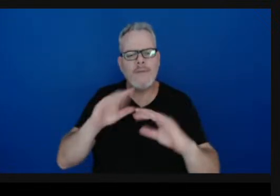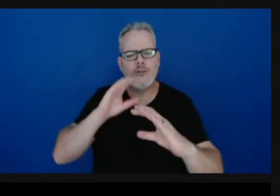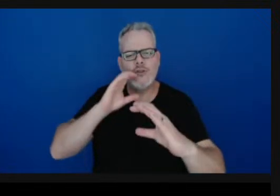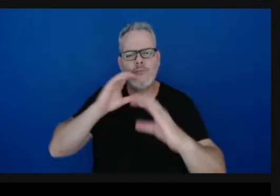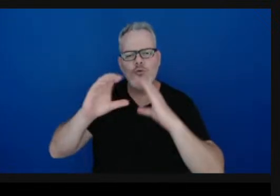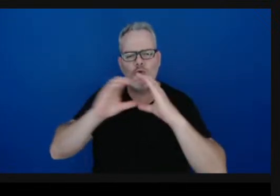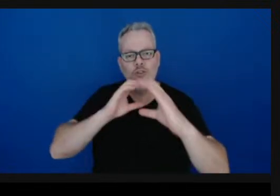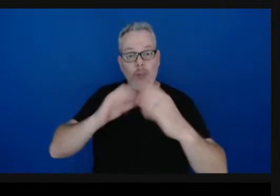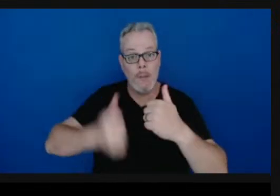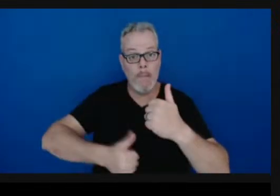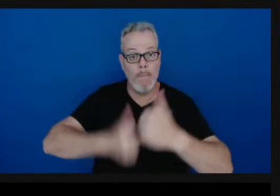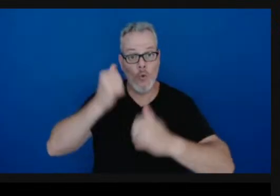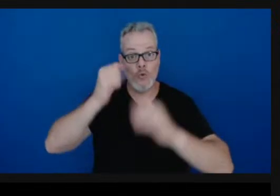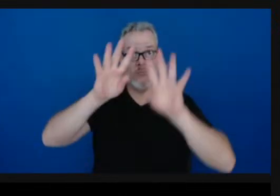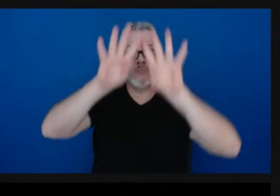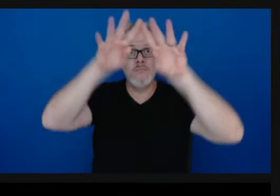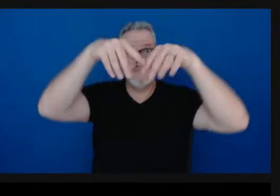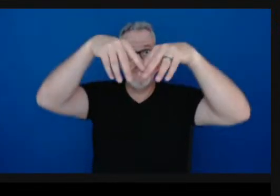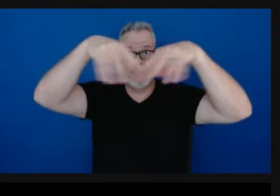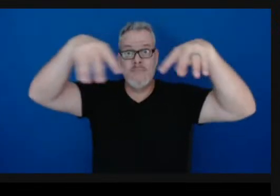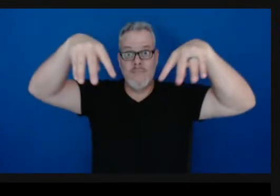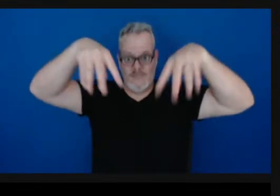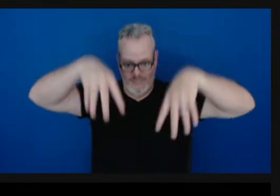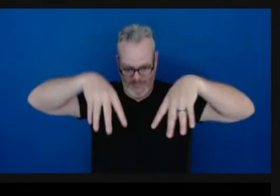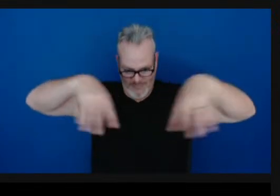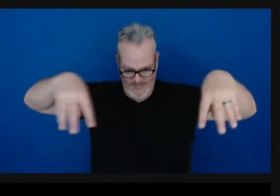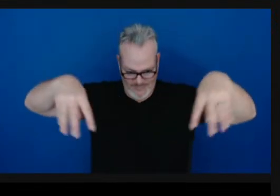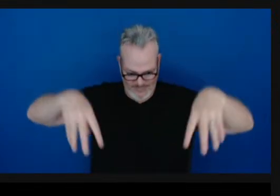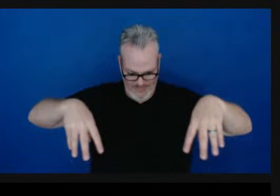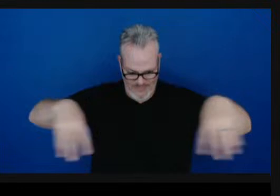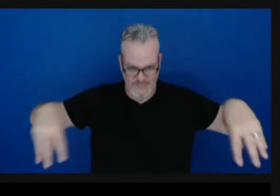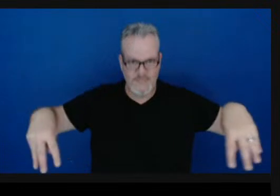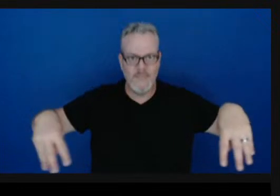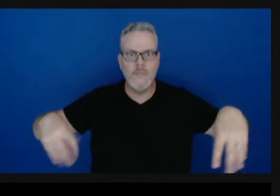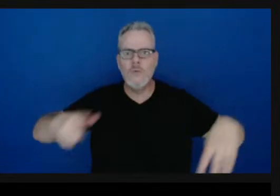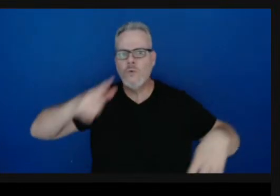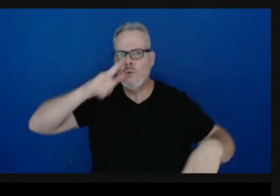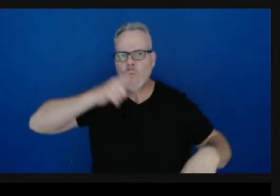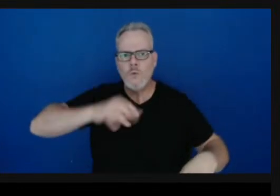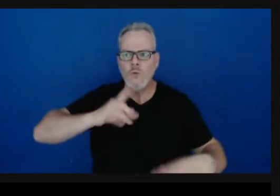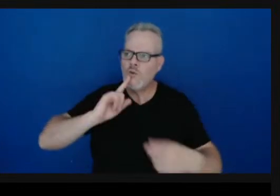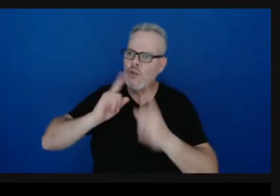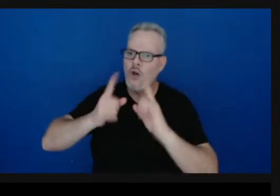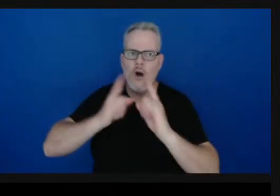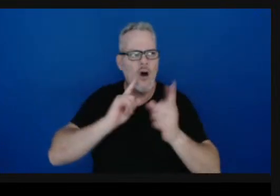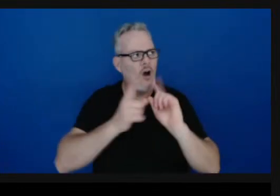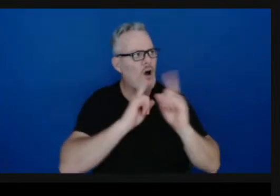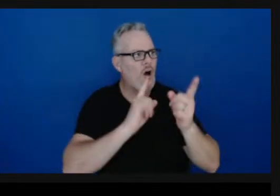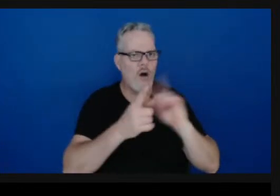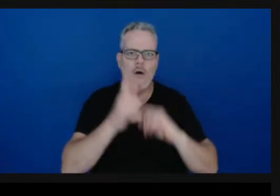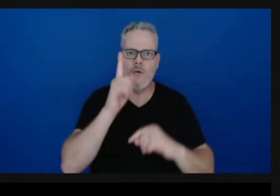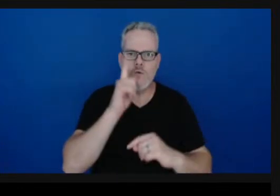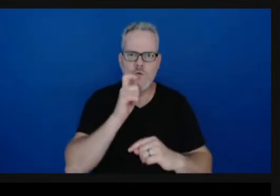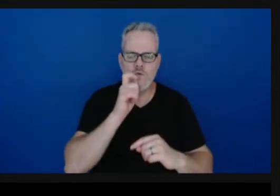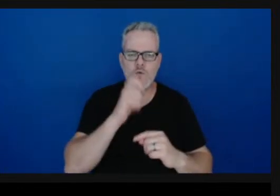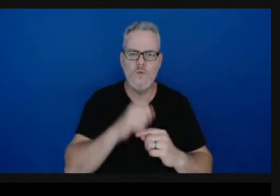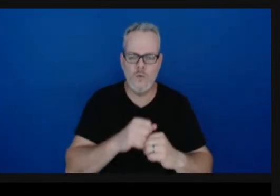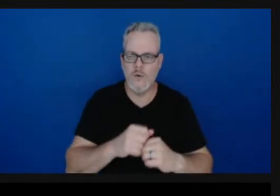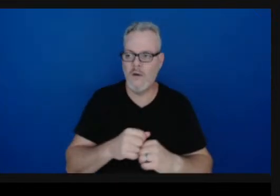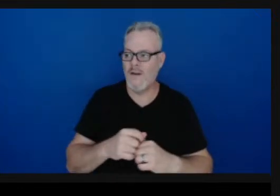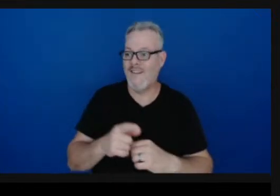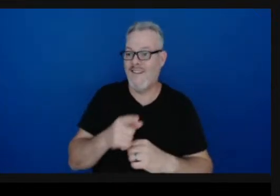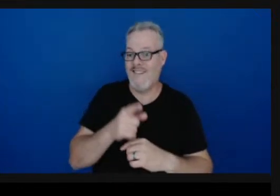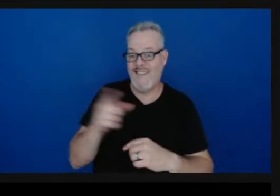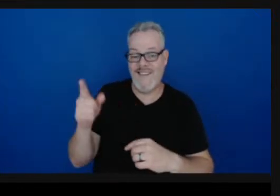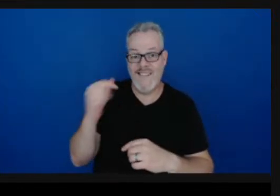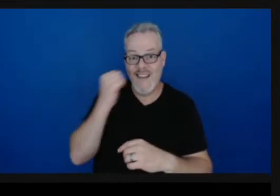level communication. So USGS head talking to the administrator of civil defense daily, sometimes multiple